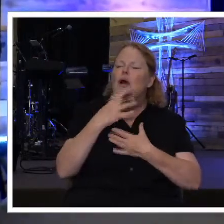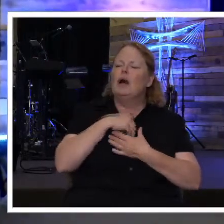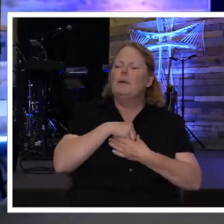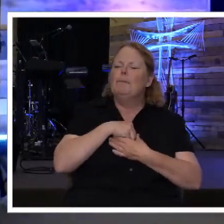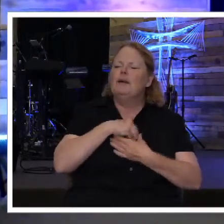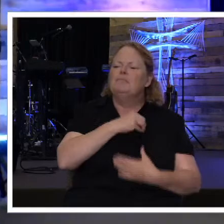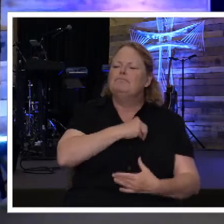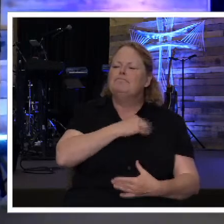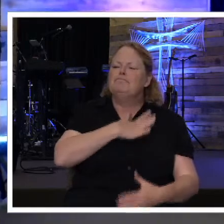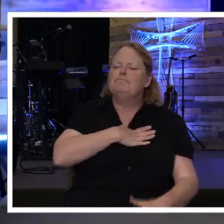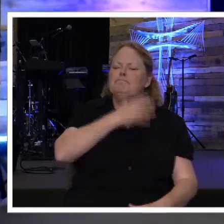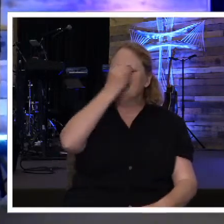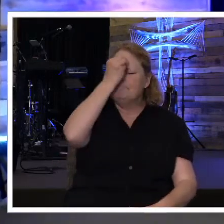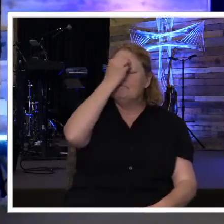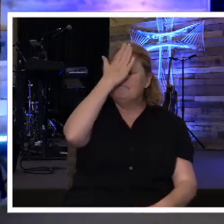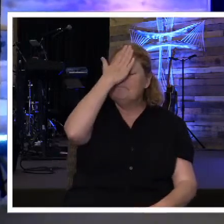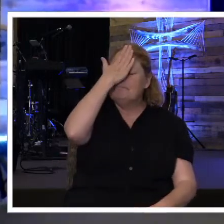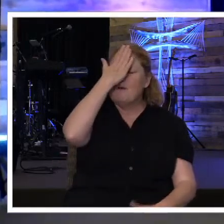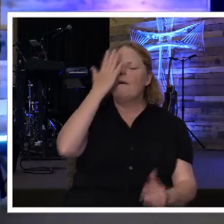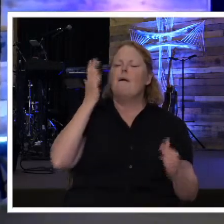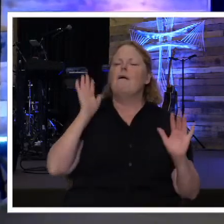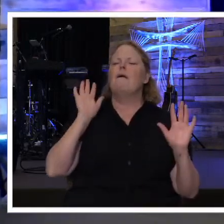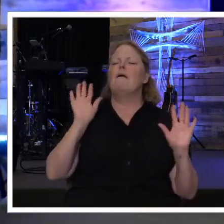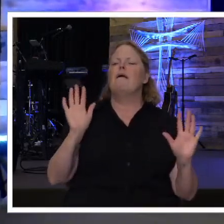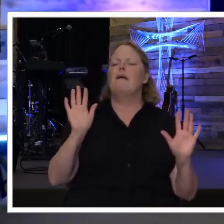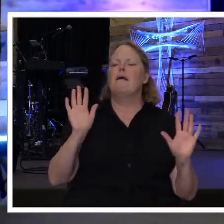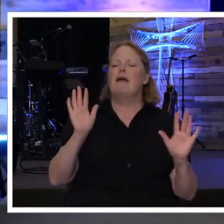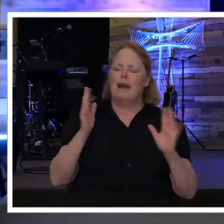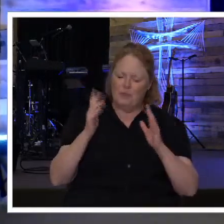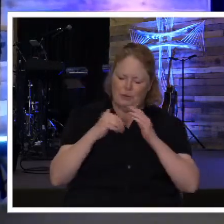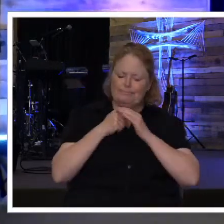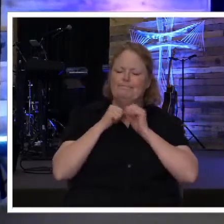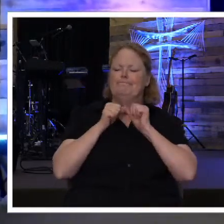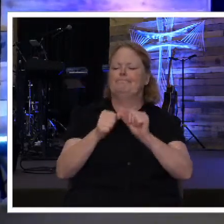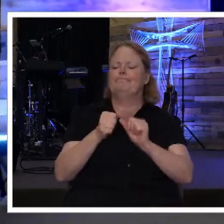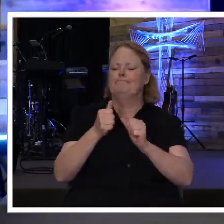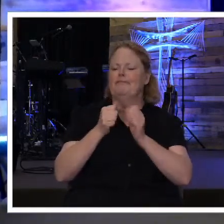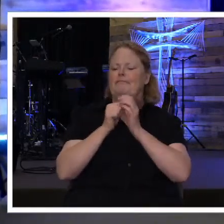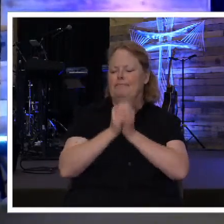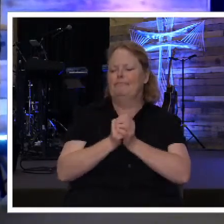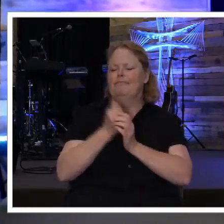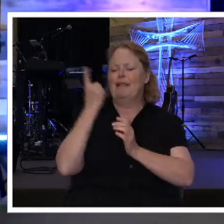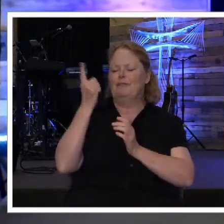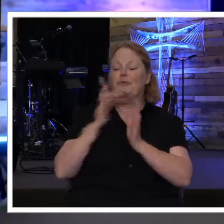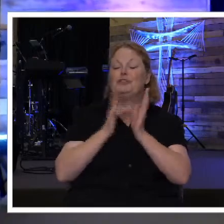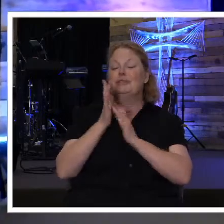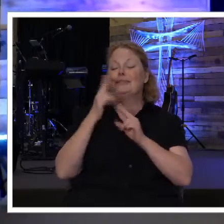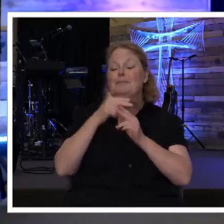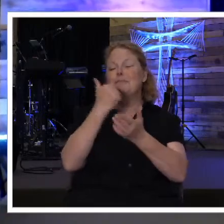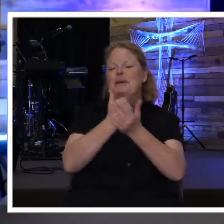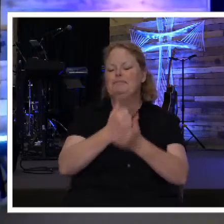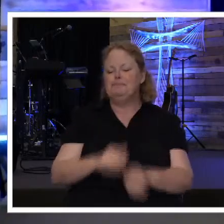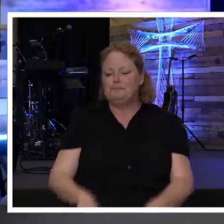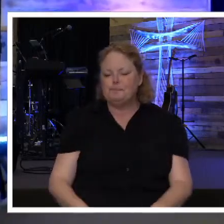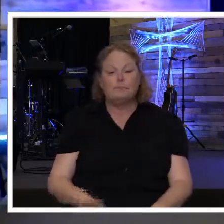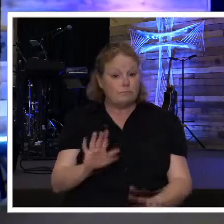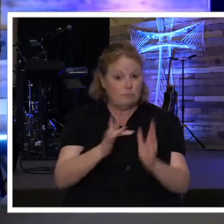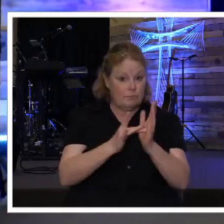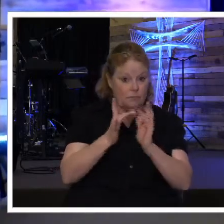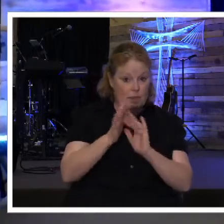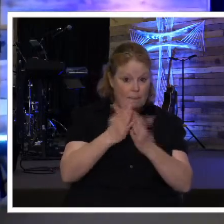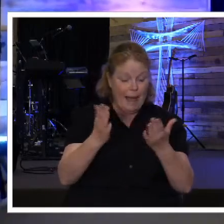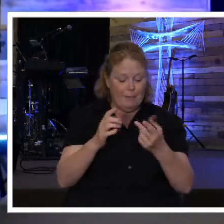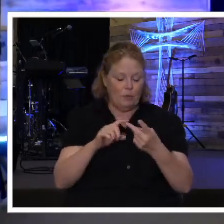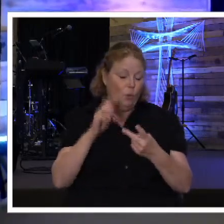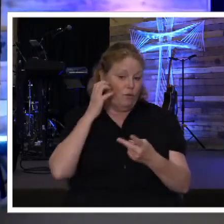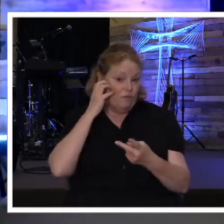walk in obedience, that we, Lord God, would enjoy your presence in a deeper way. And we pray this in Jesus' name, amen. If you have your Bibles or